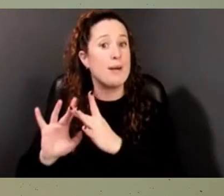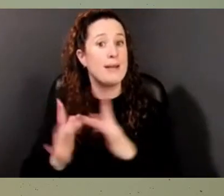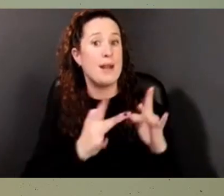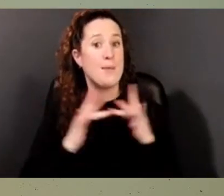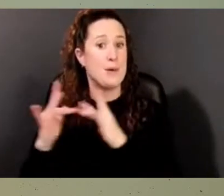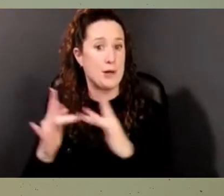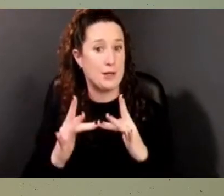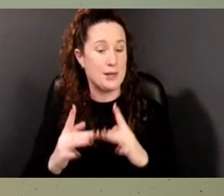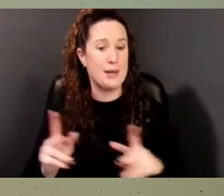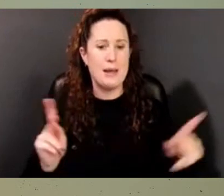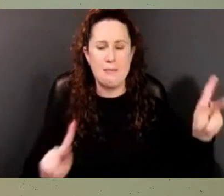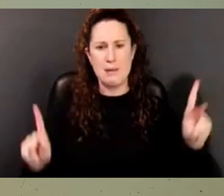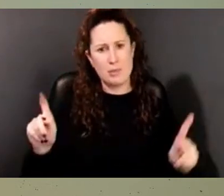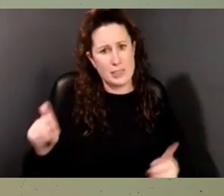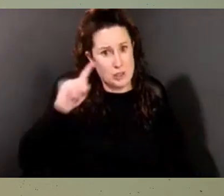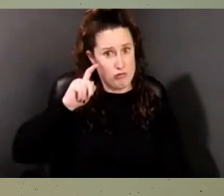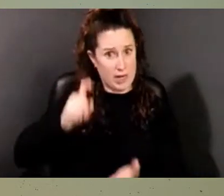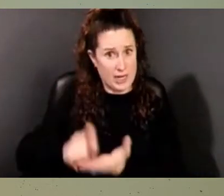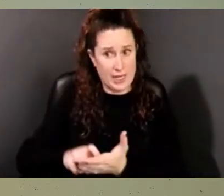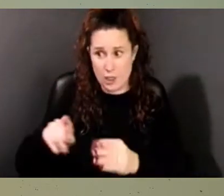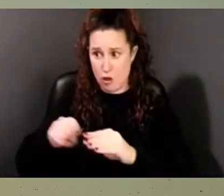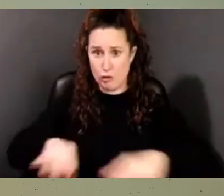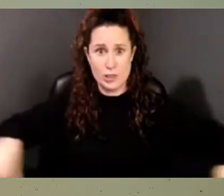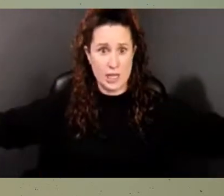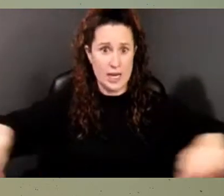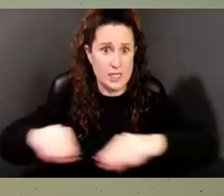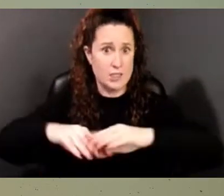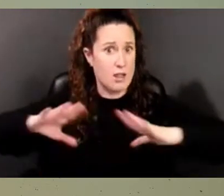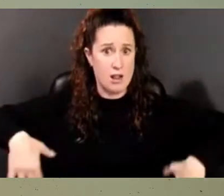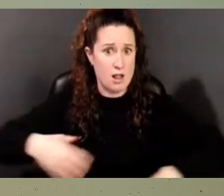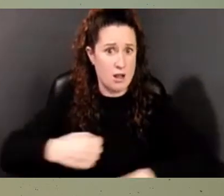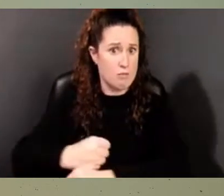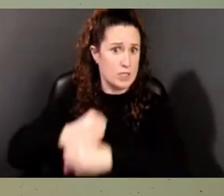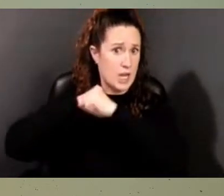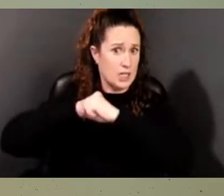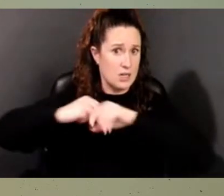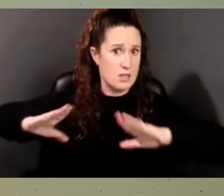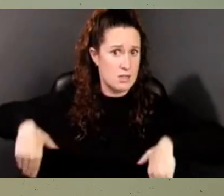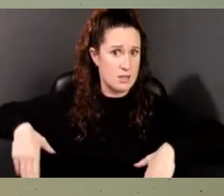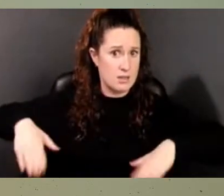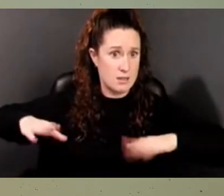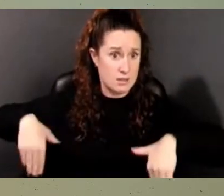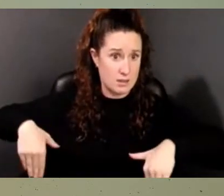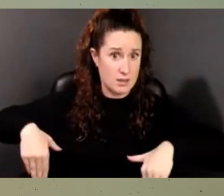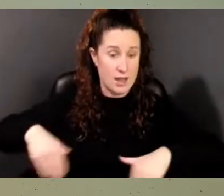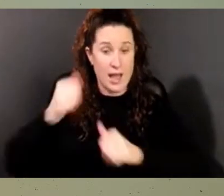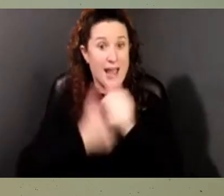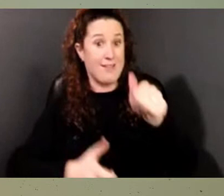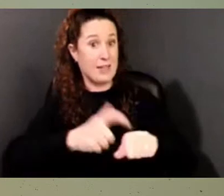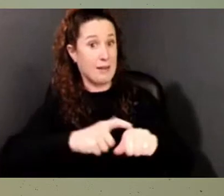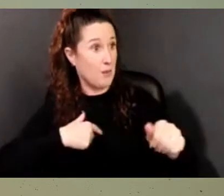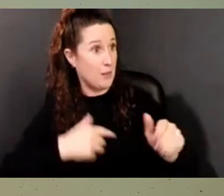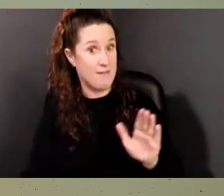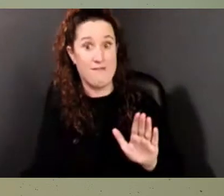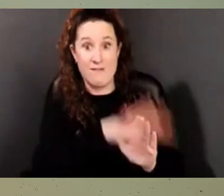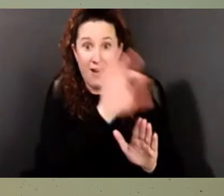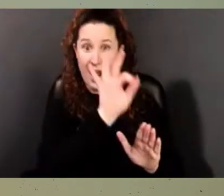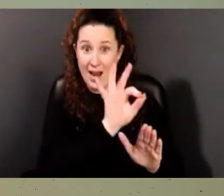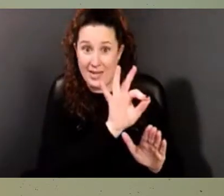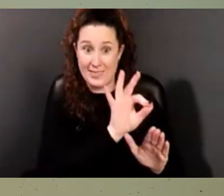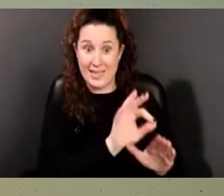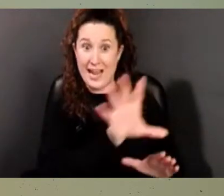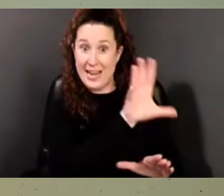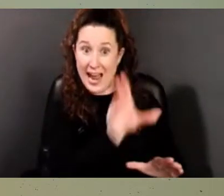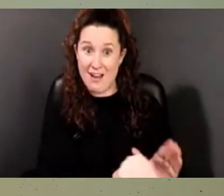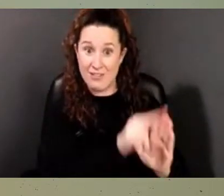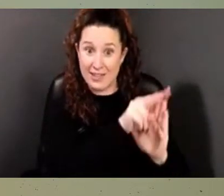these sites are not protected. Every burial ground that's discovered is not on a wonderful historic burial ground with someone like